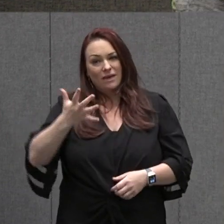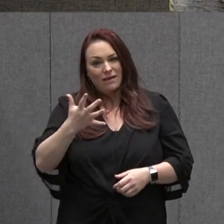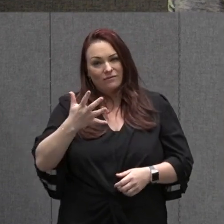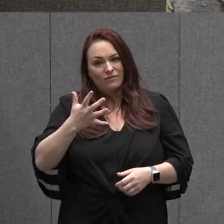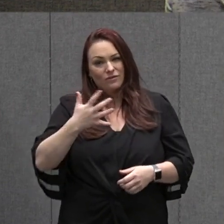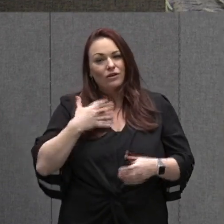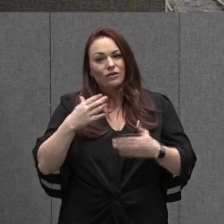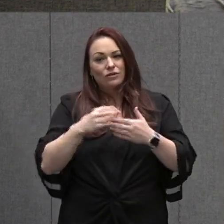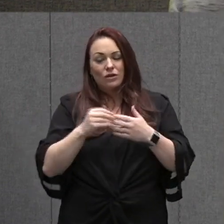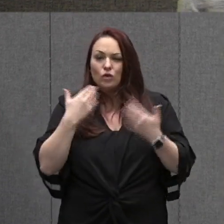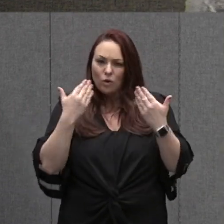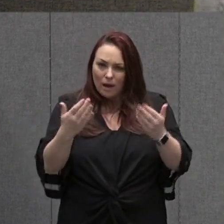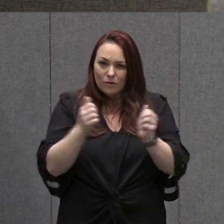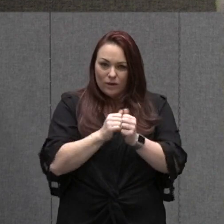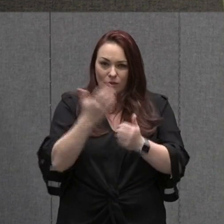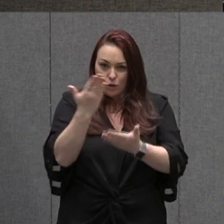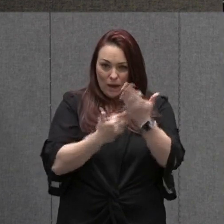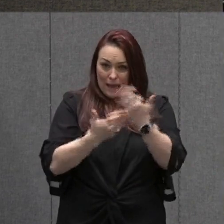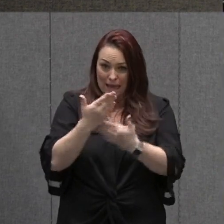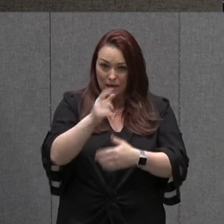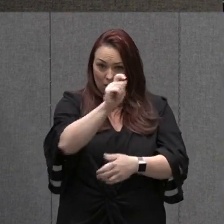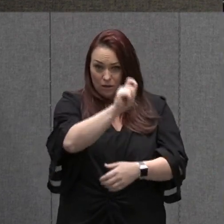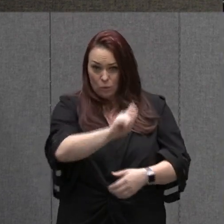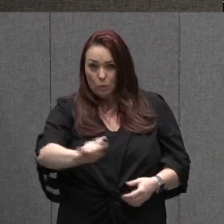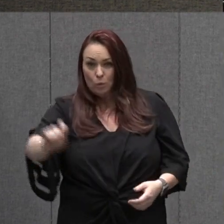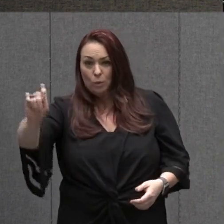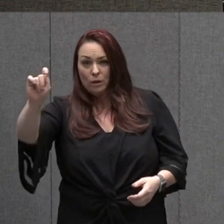Swoop it with your finger.